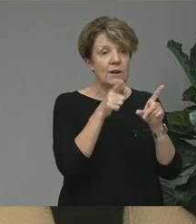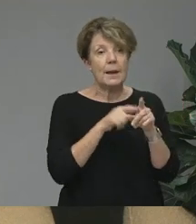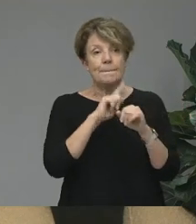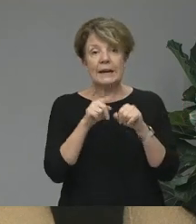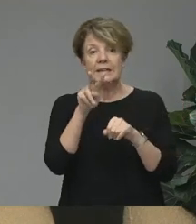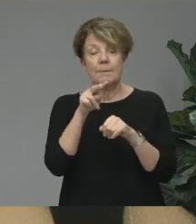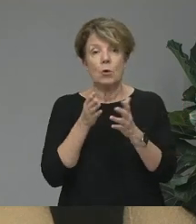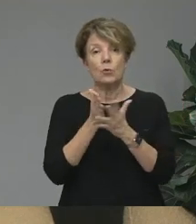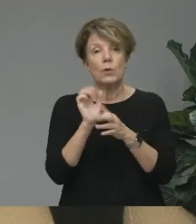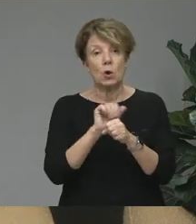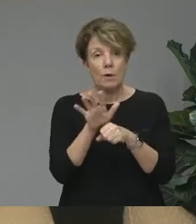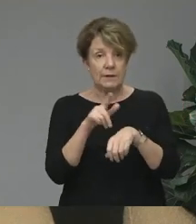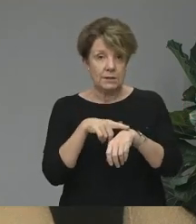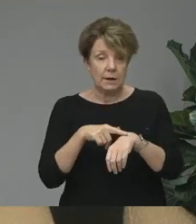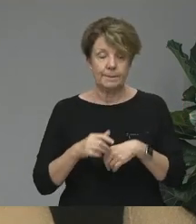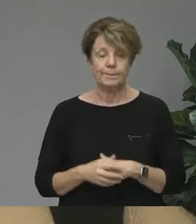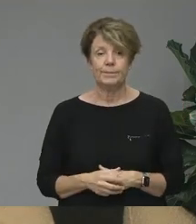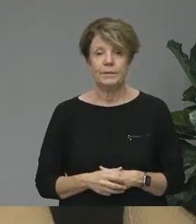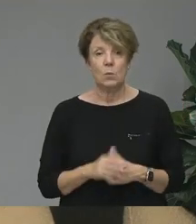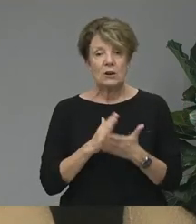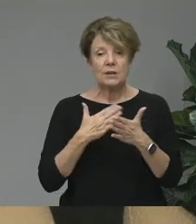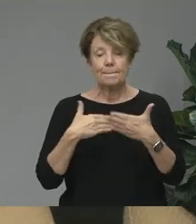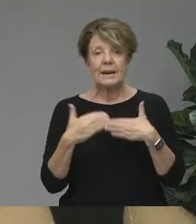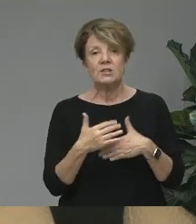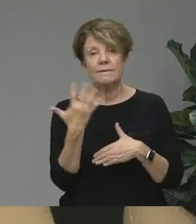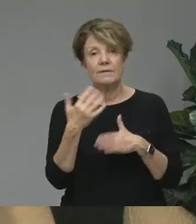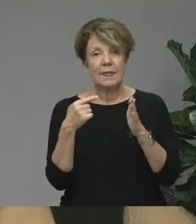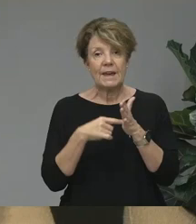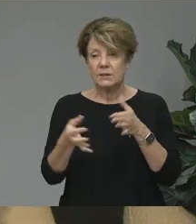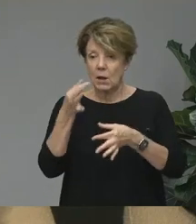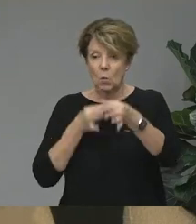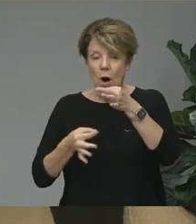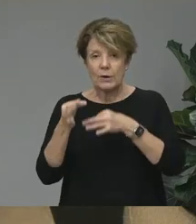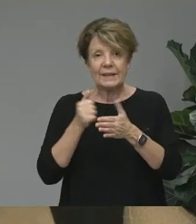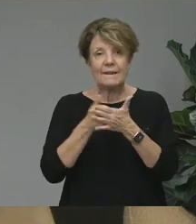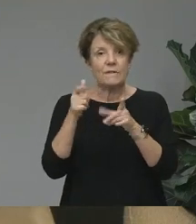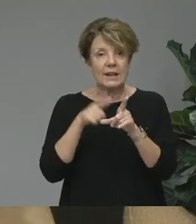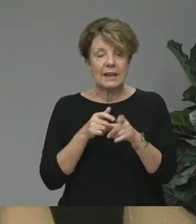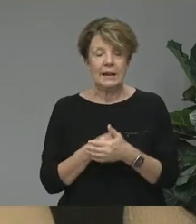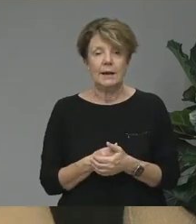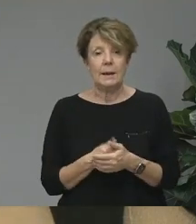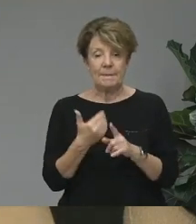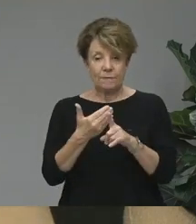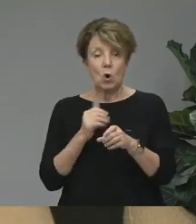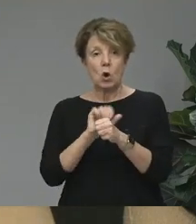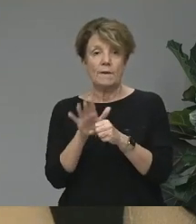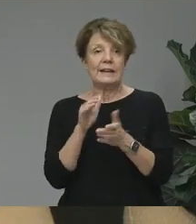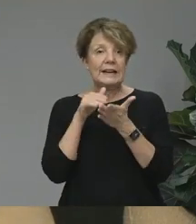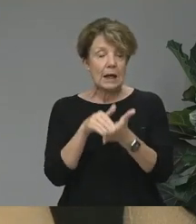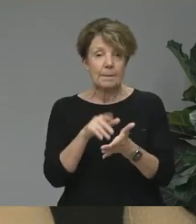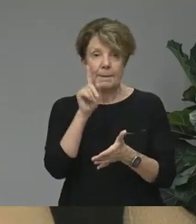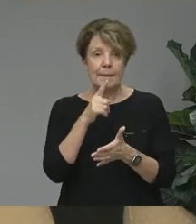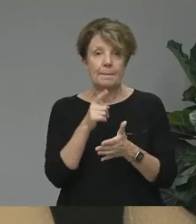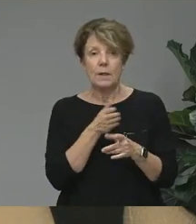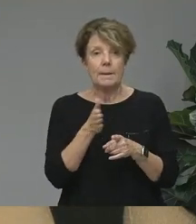the COVID situation. And we manage 15,000 inquiries a year on average pre-COVID in helping people on